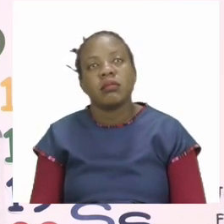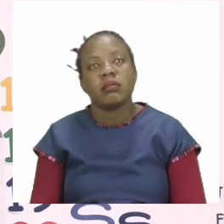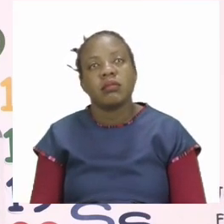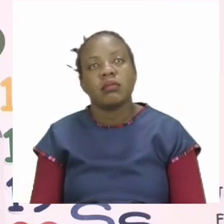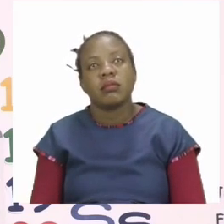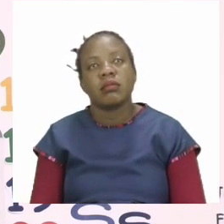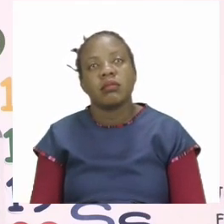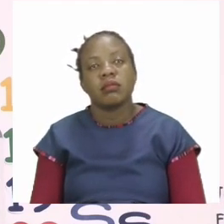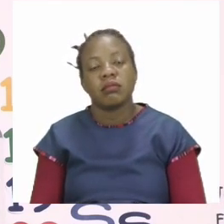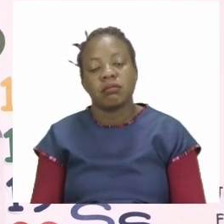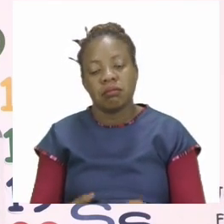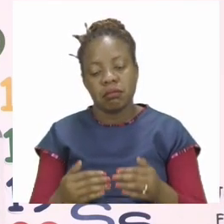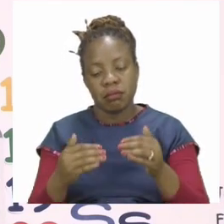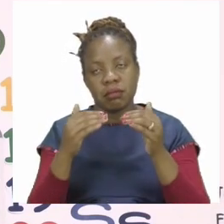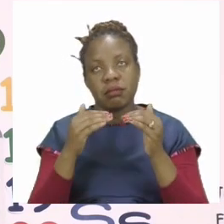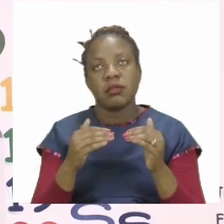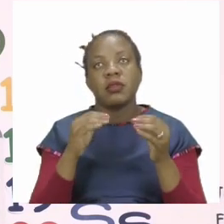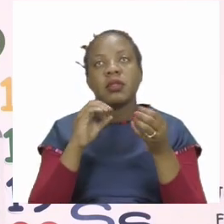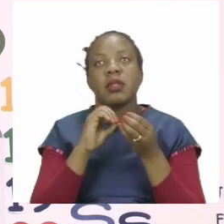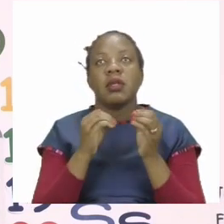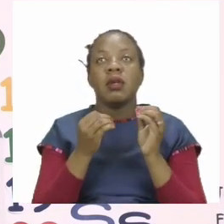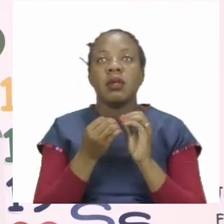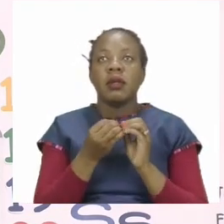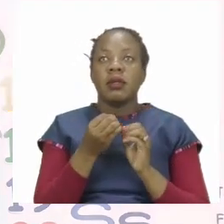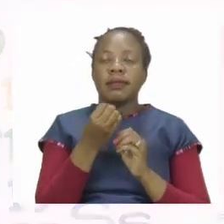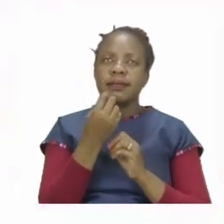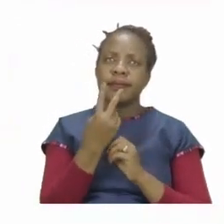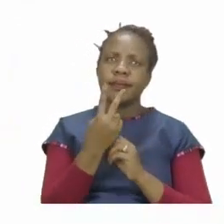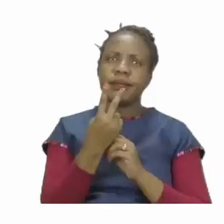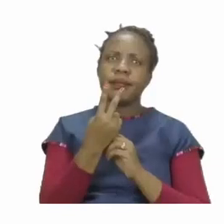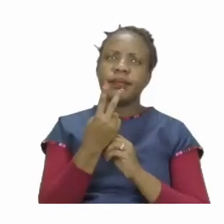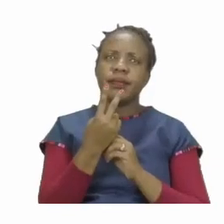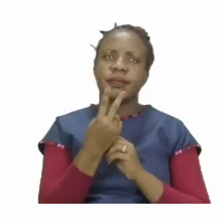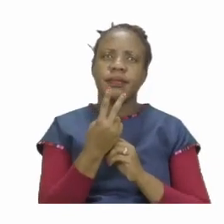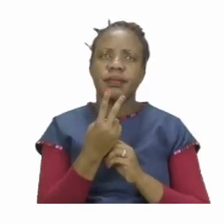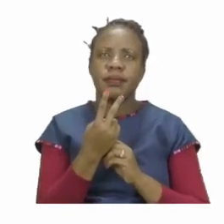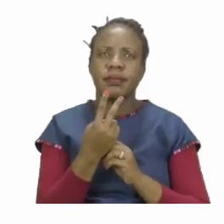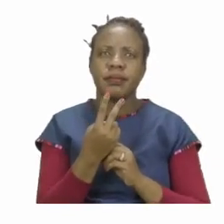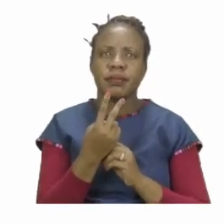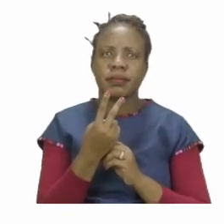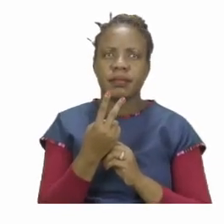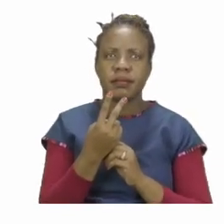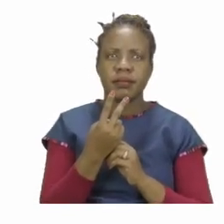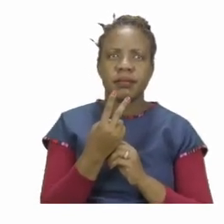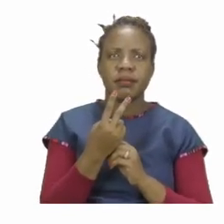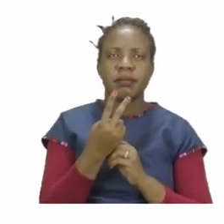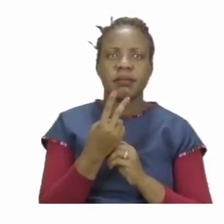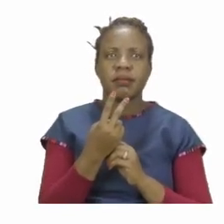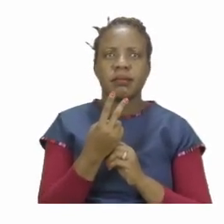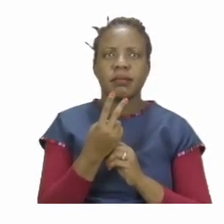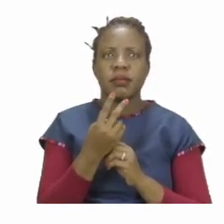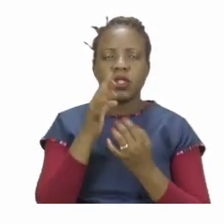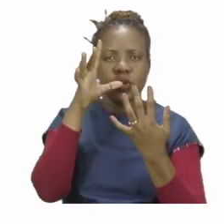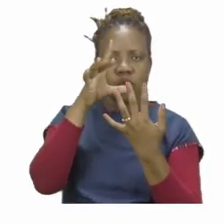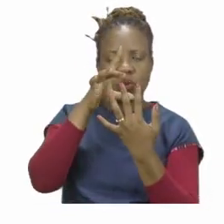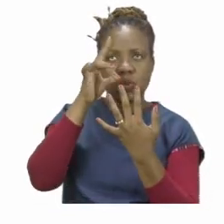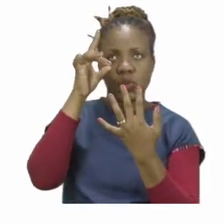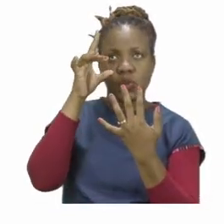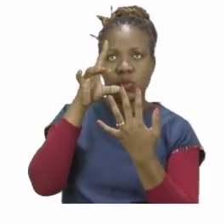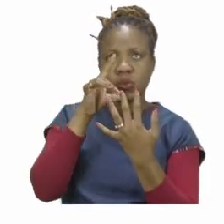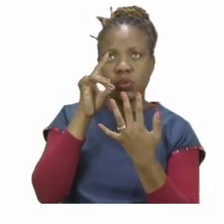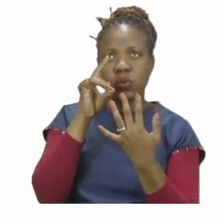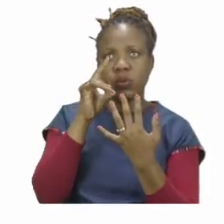have a look at number 2. At number 2, we have to construct sentences. So